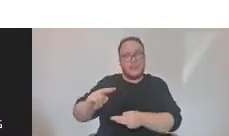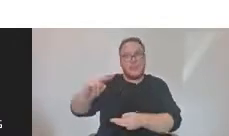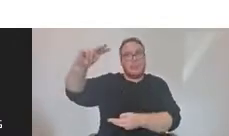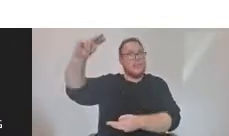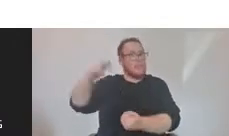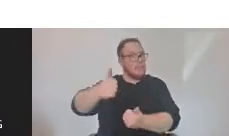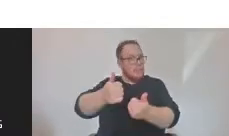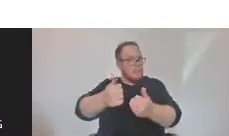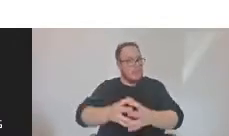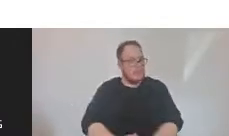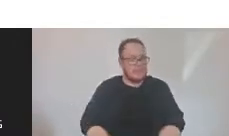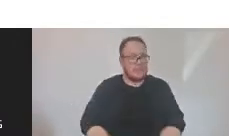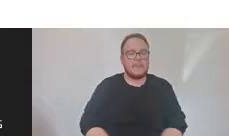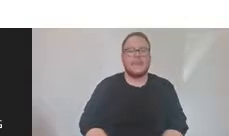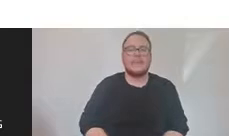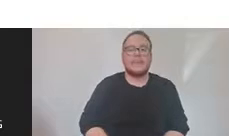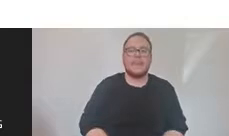please.